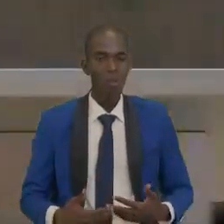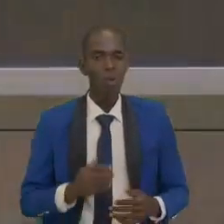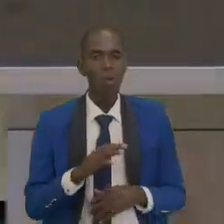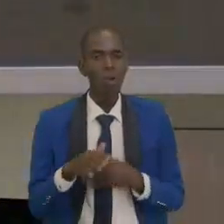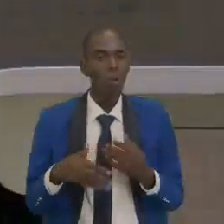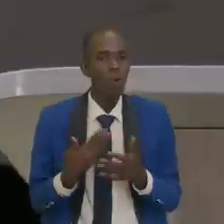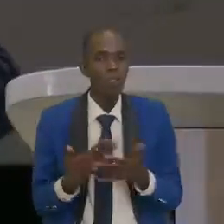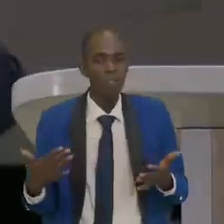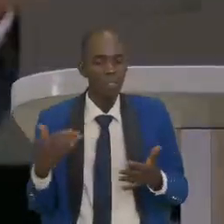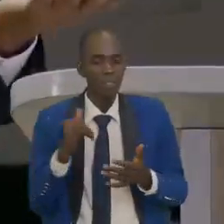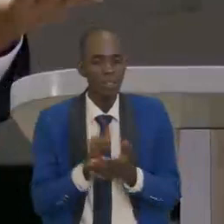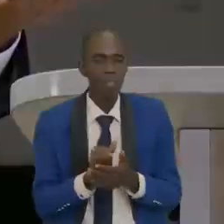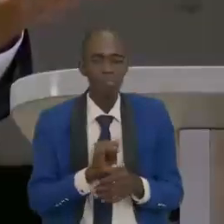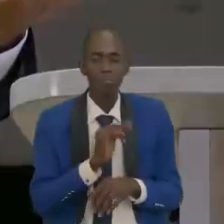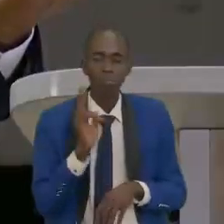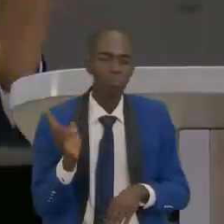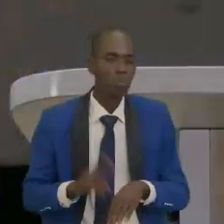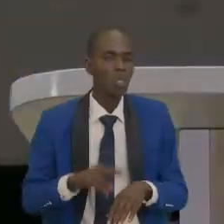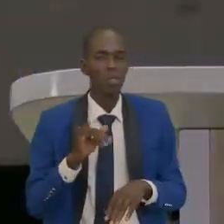have function before dead